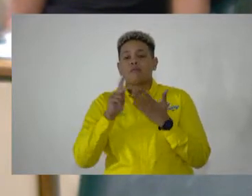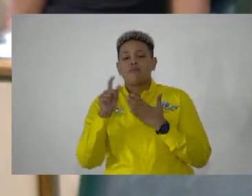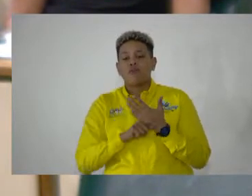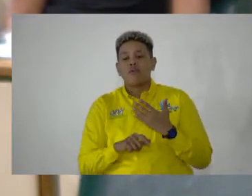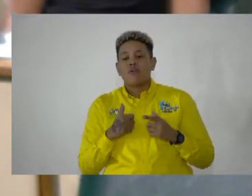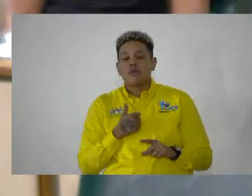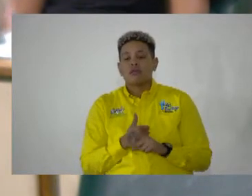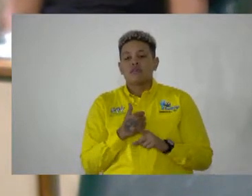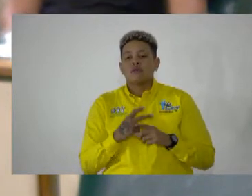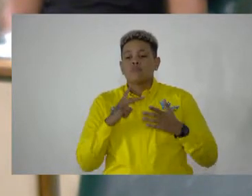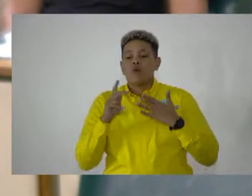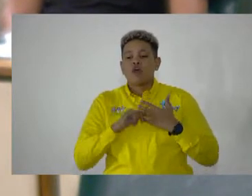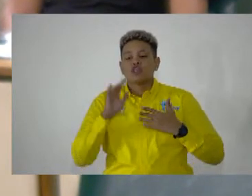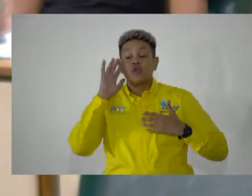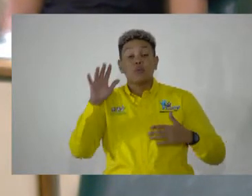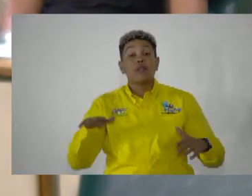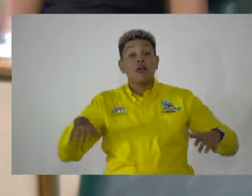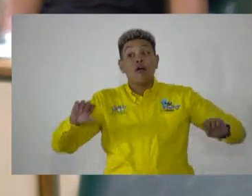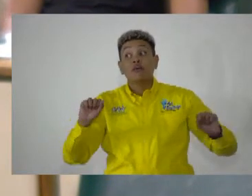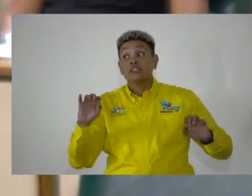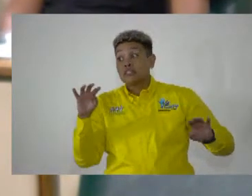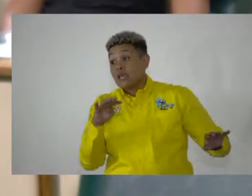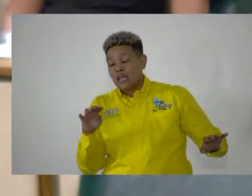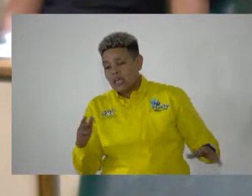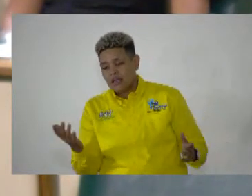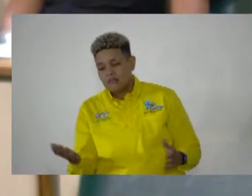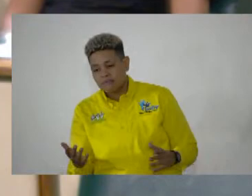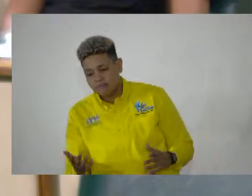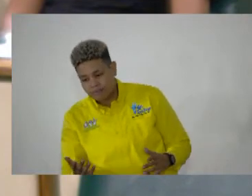The projects will be undertaken,